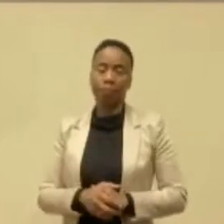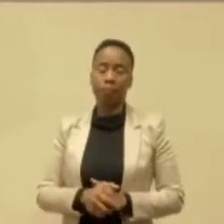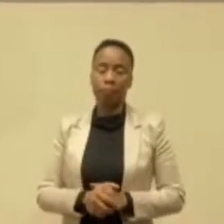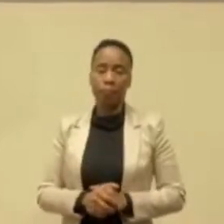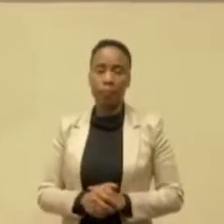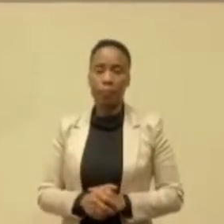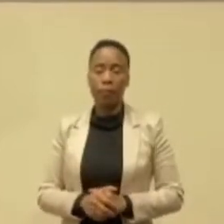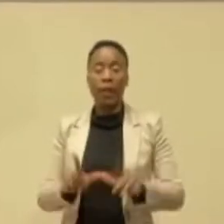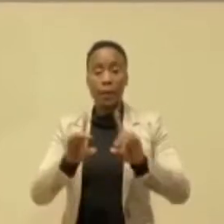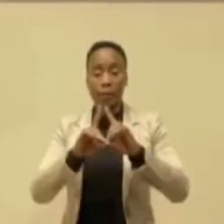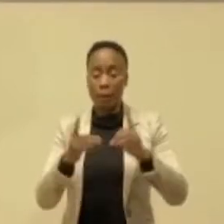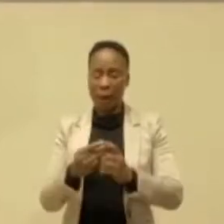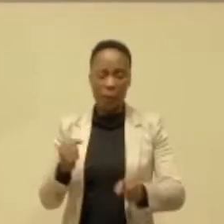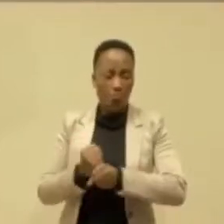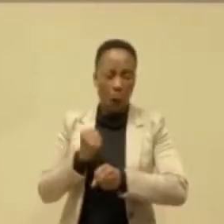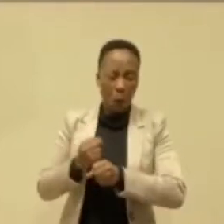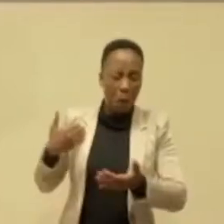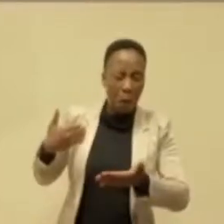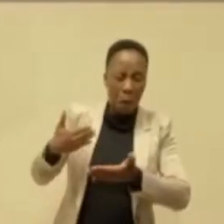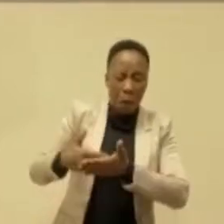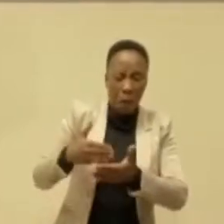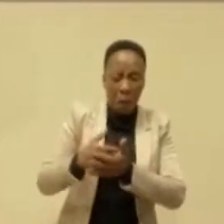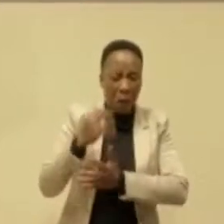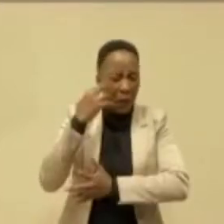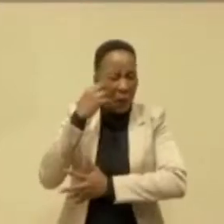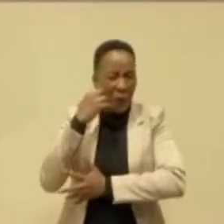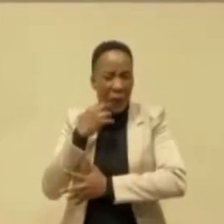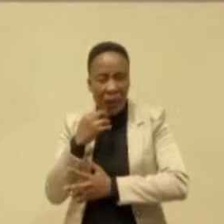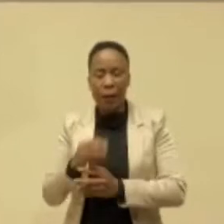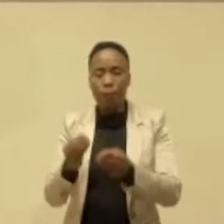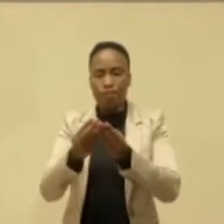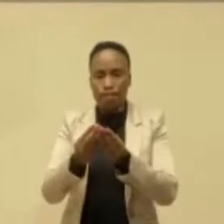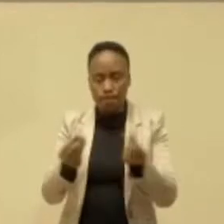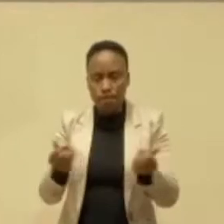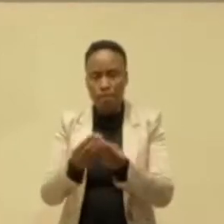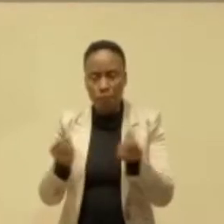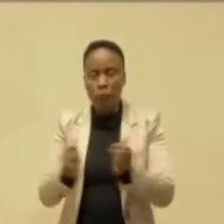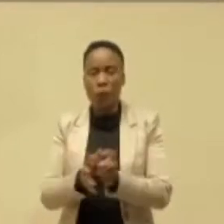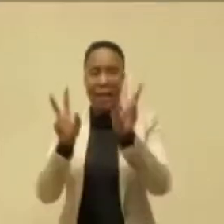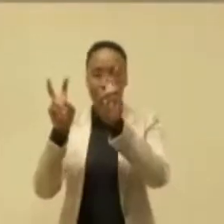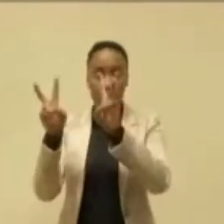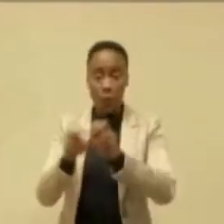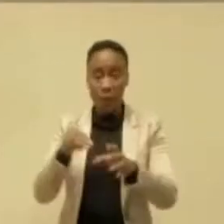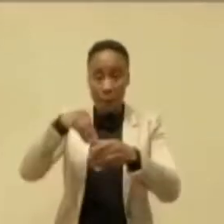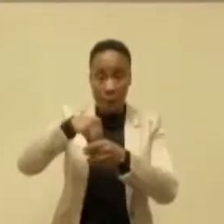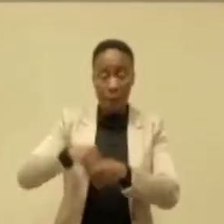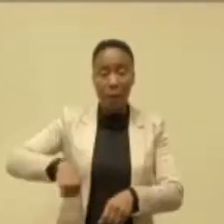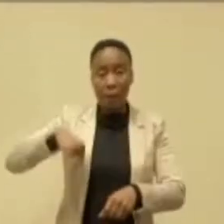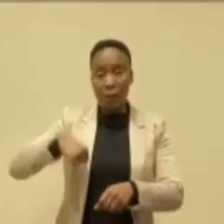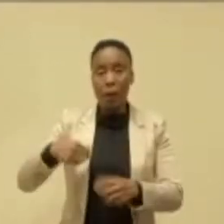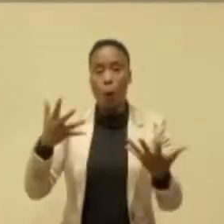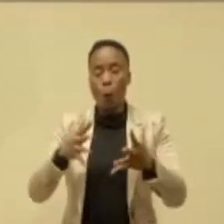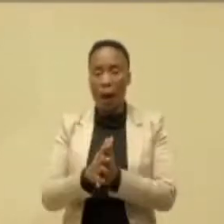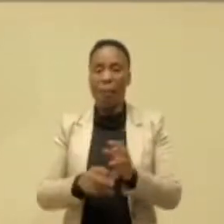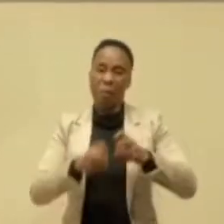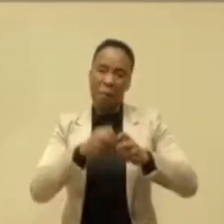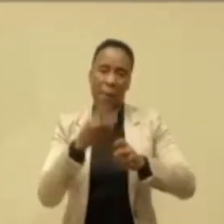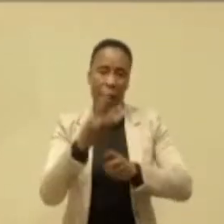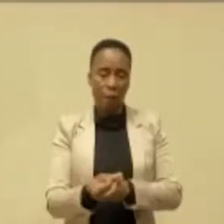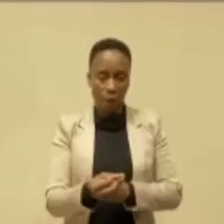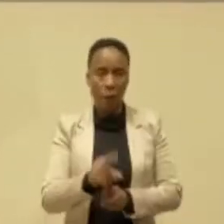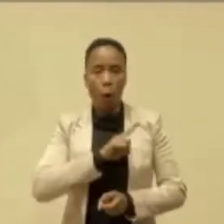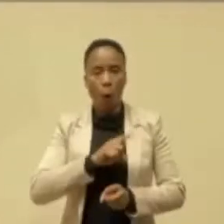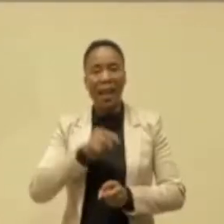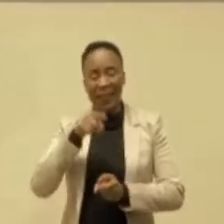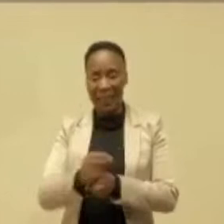department has been working very hard to resolve matters in municipalities where there has been instability because this has been